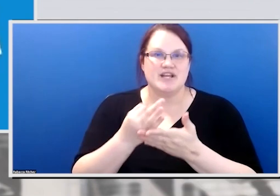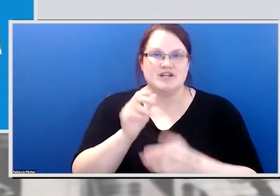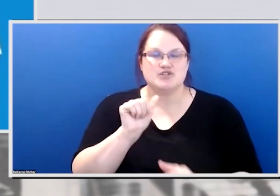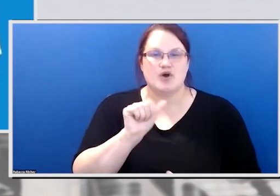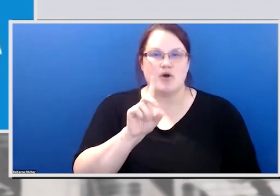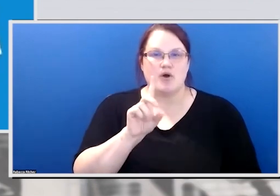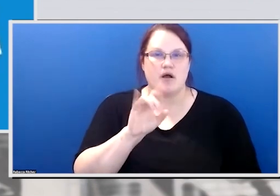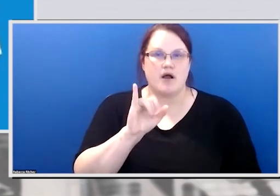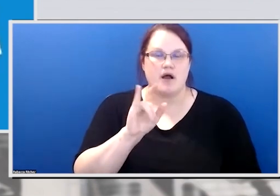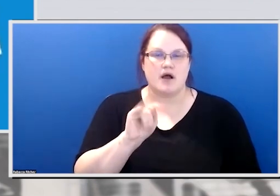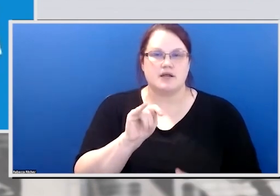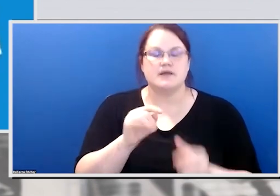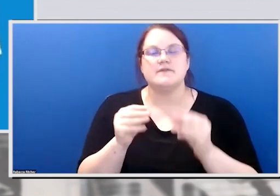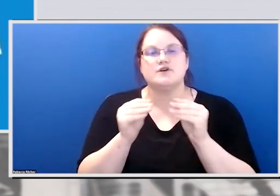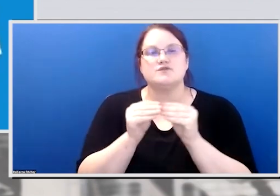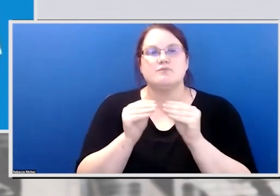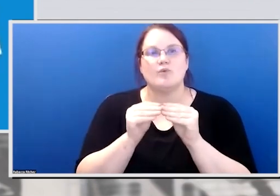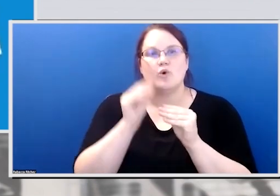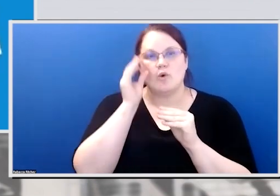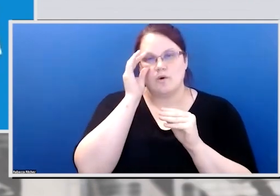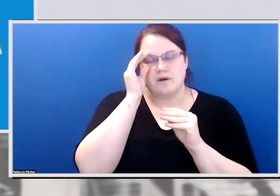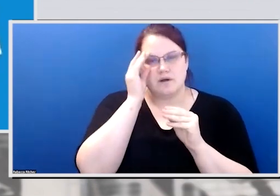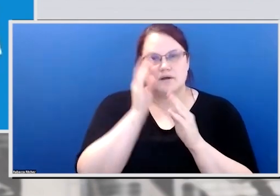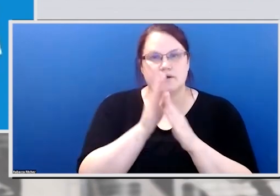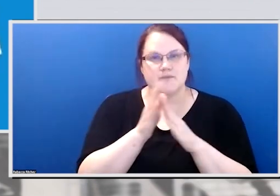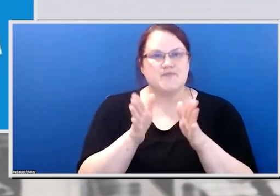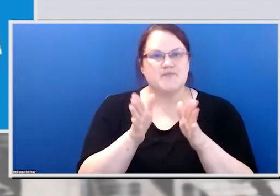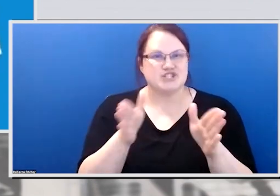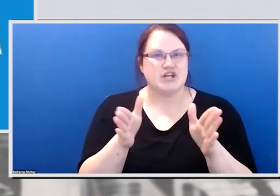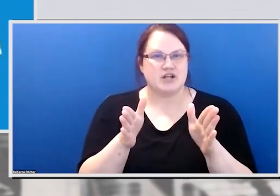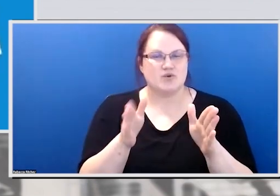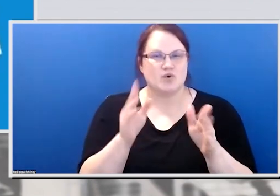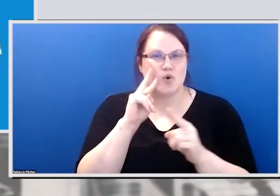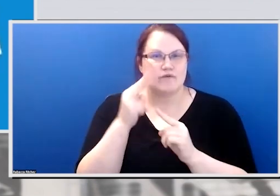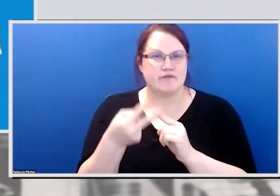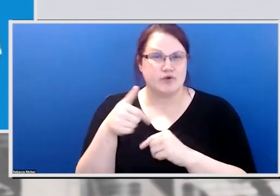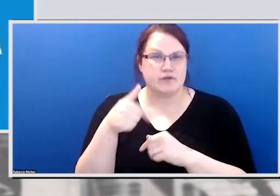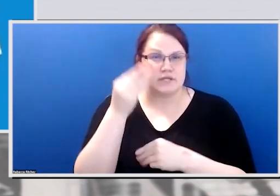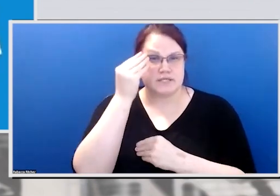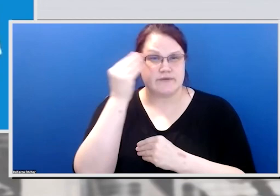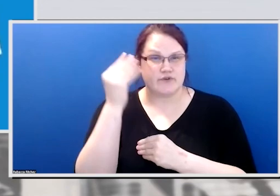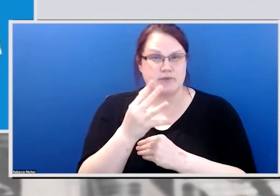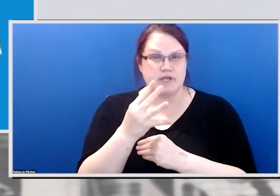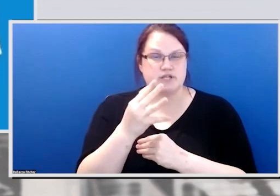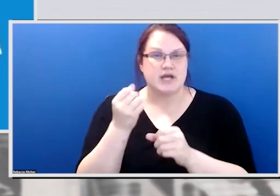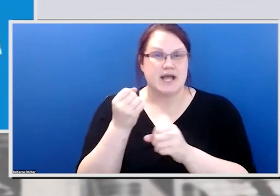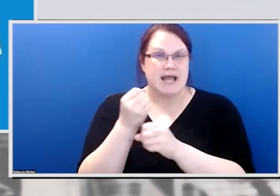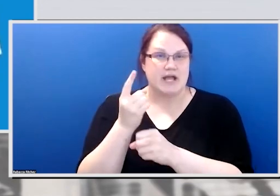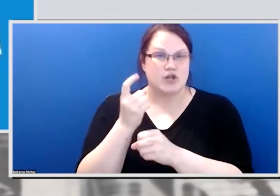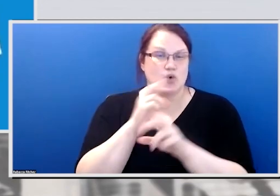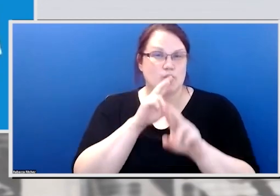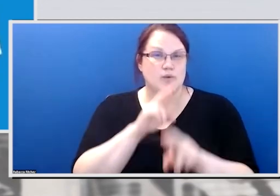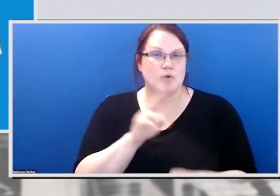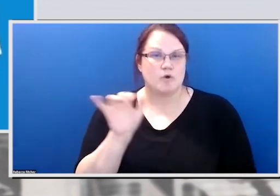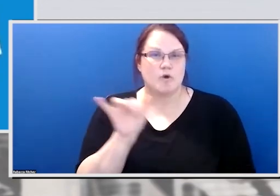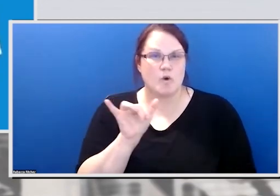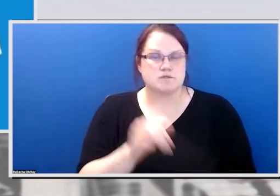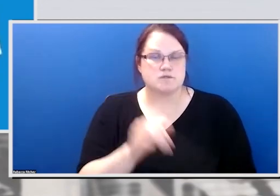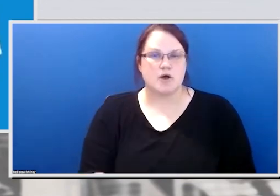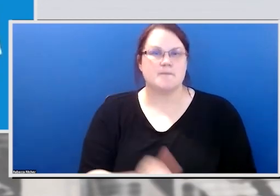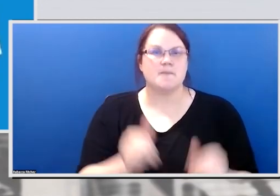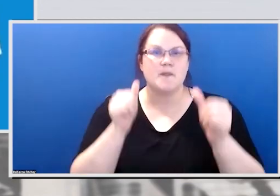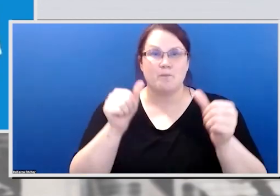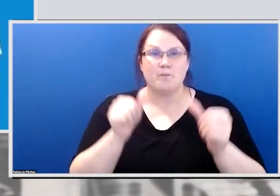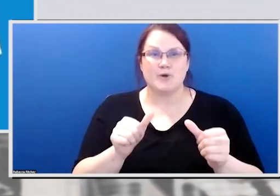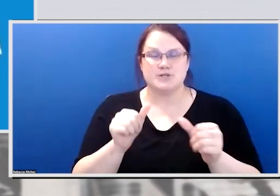is more of a general overview of this information in our annual reports as well, which are posted on the